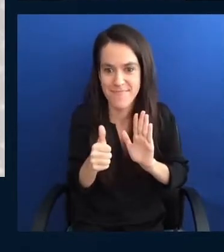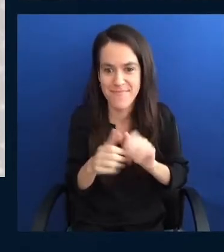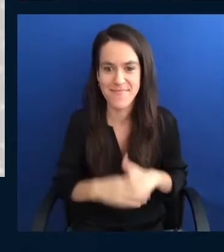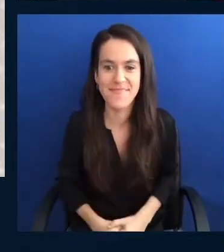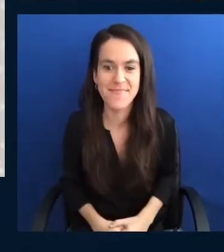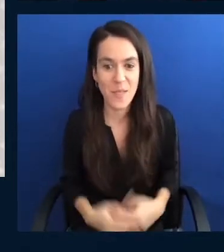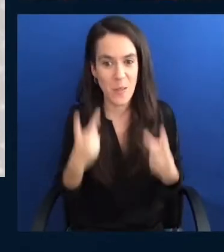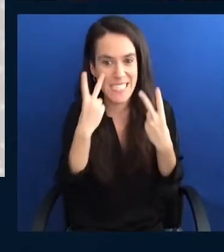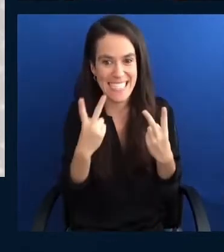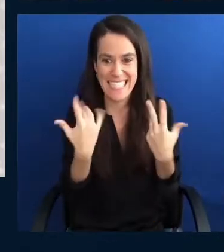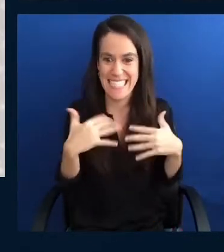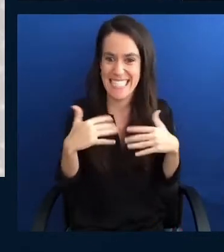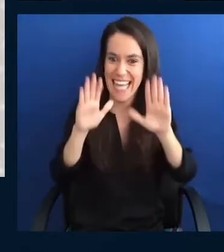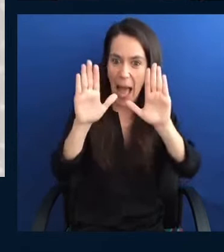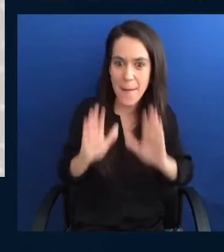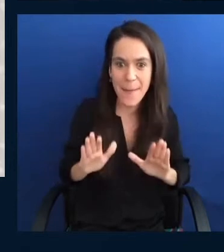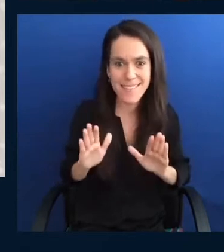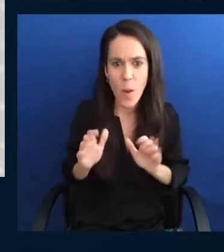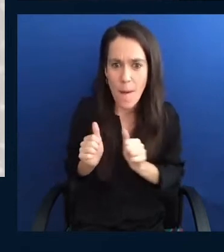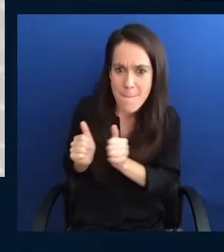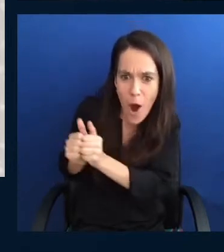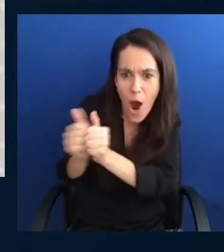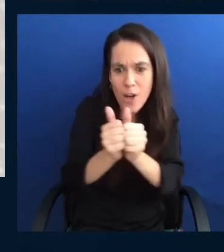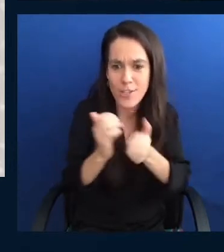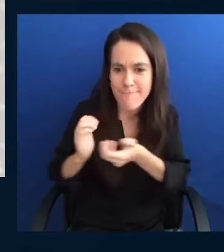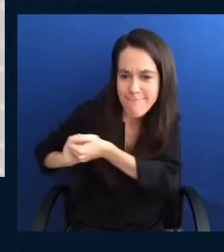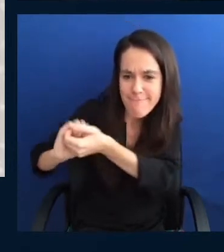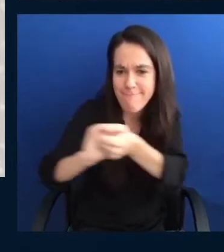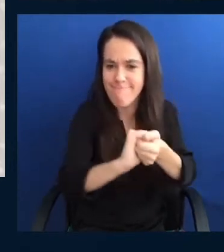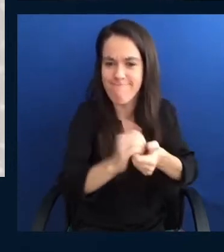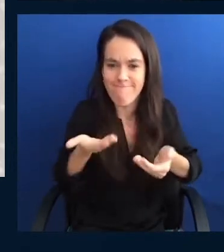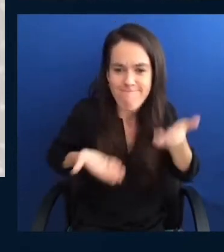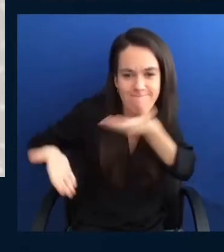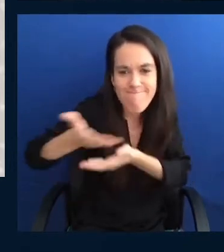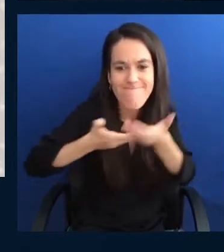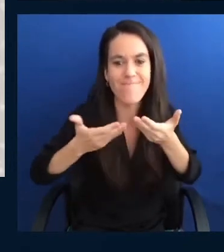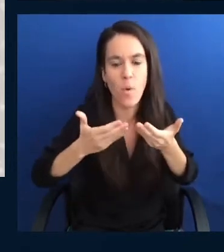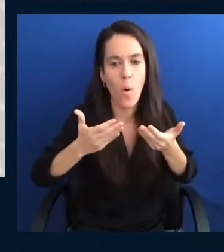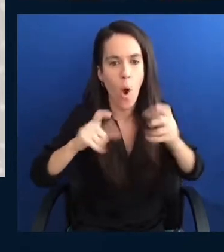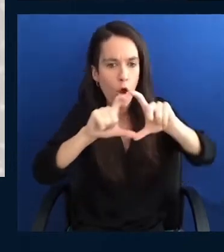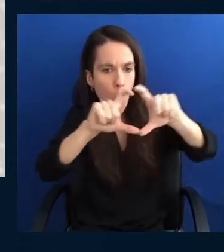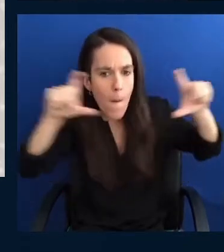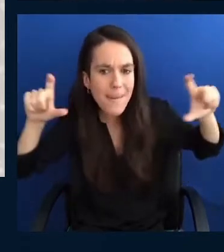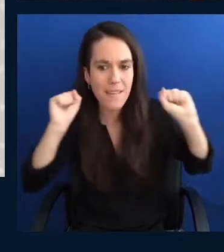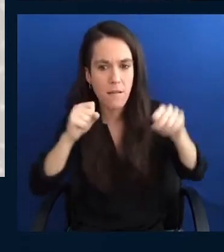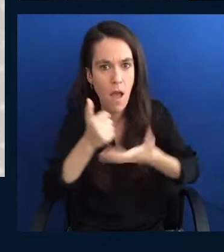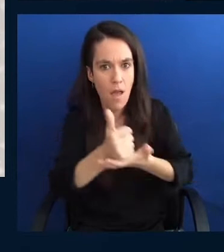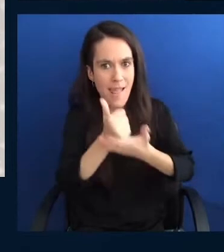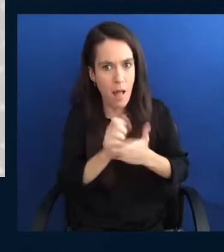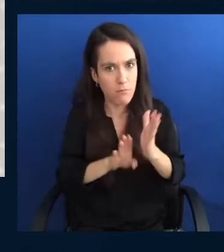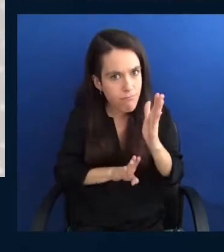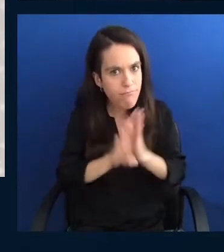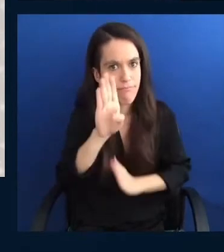amazing when we can partner up like that, also on a contribution level with companies that can help us grow